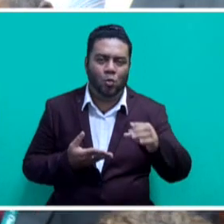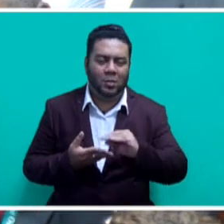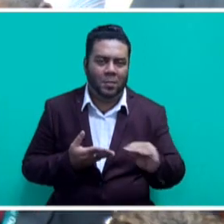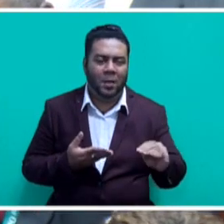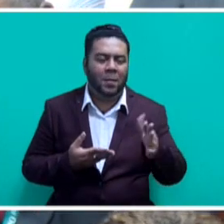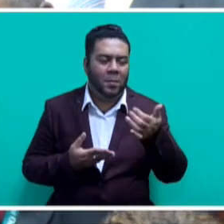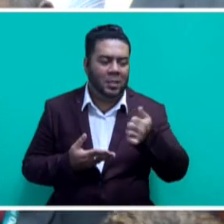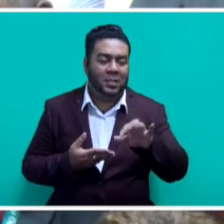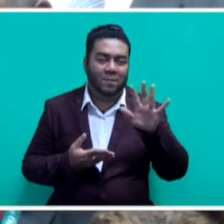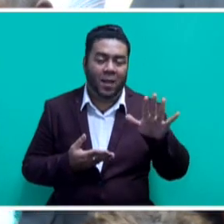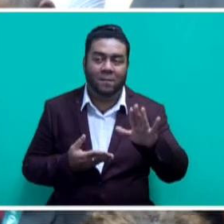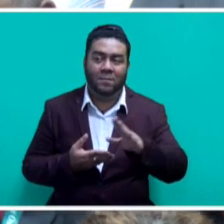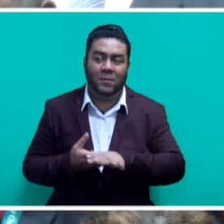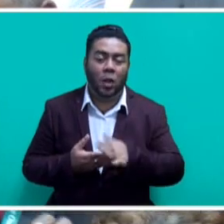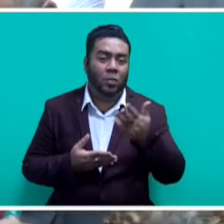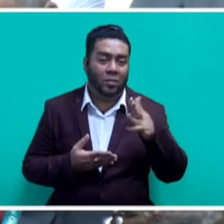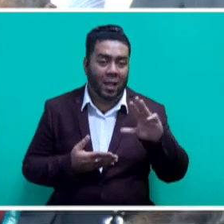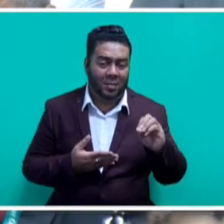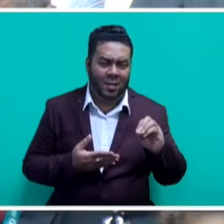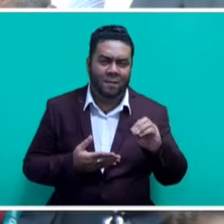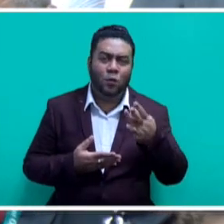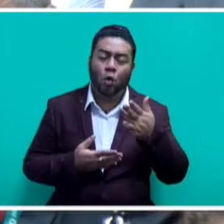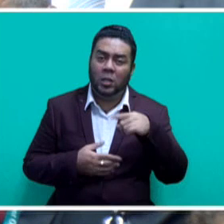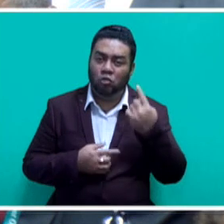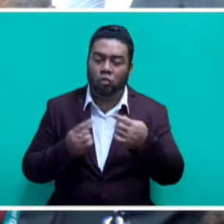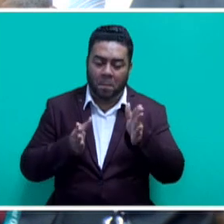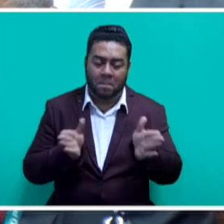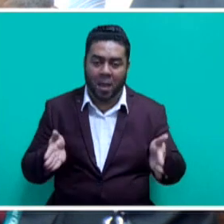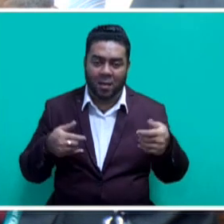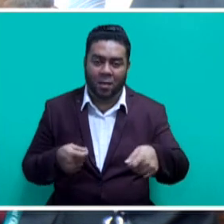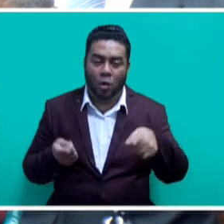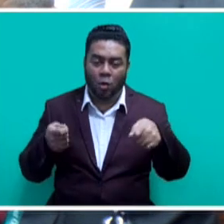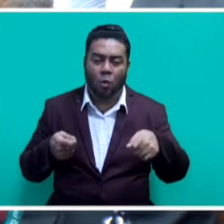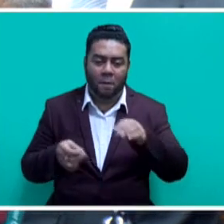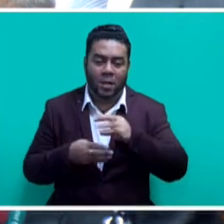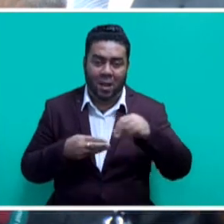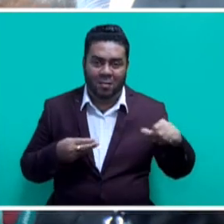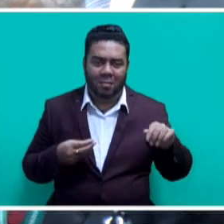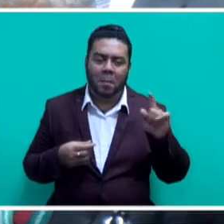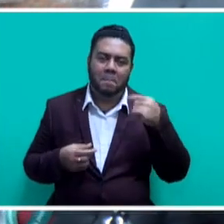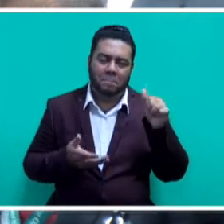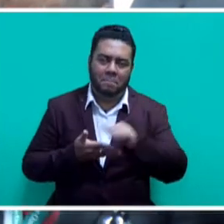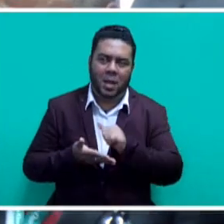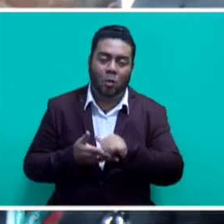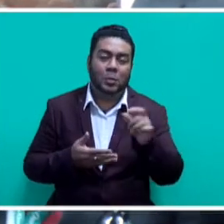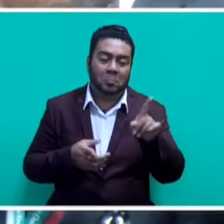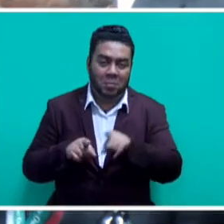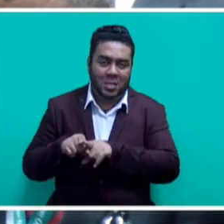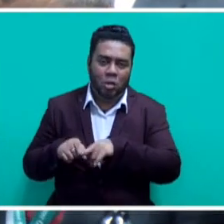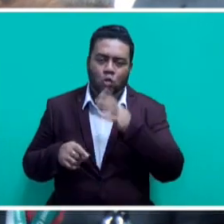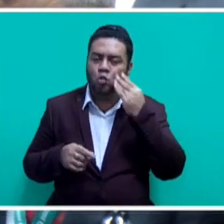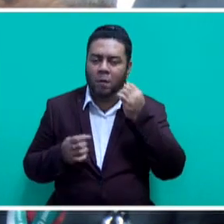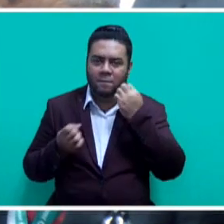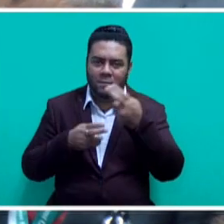up to 65 or 90 for every bag of fertilizer that sugarcane farmers will purchase. This means sugarcane farmers will continue to